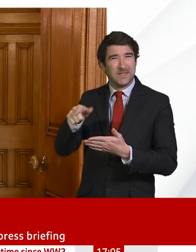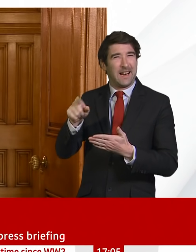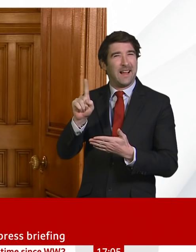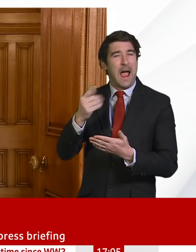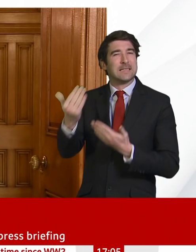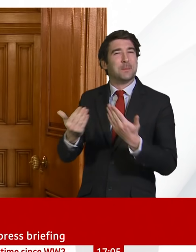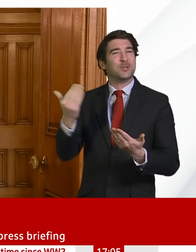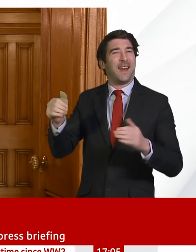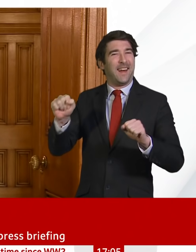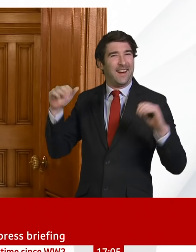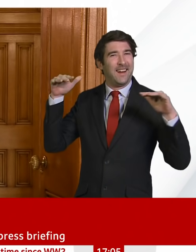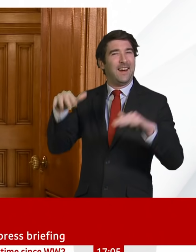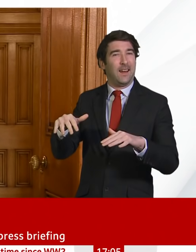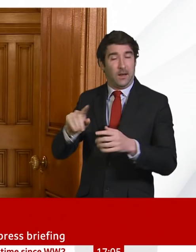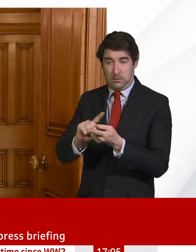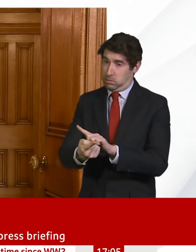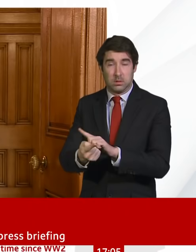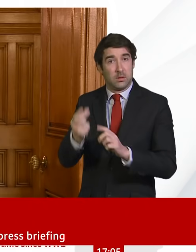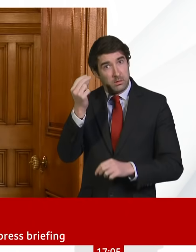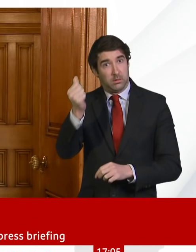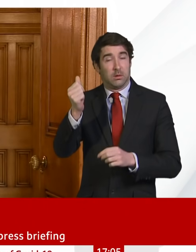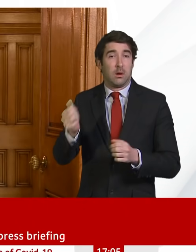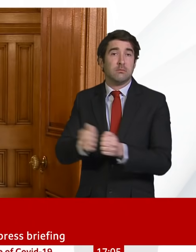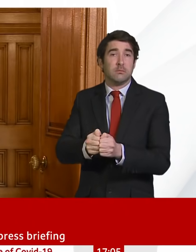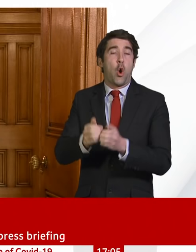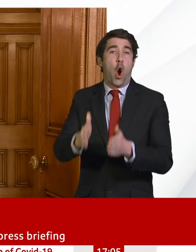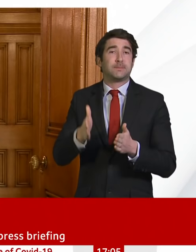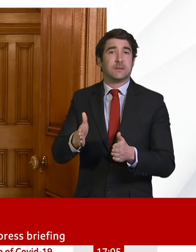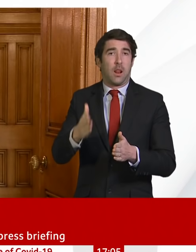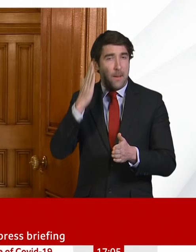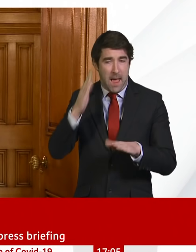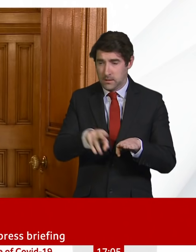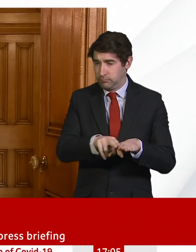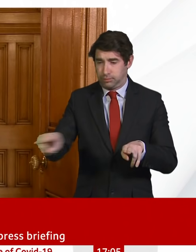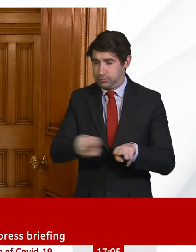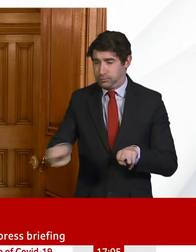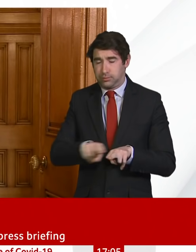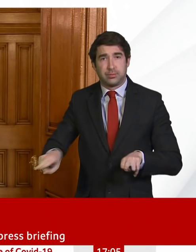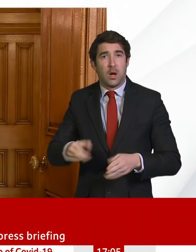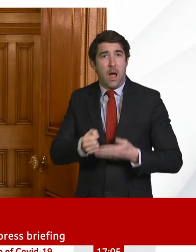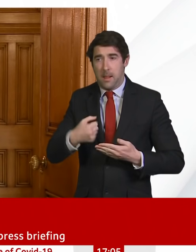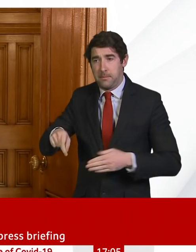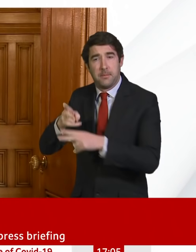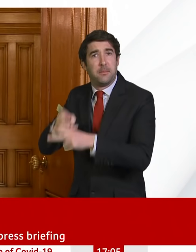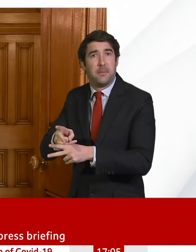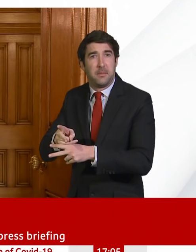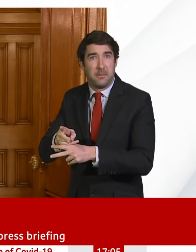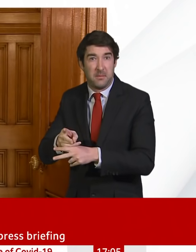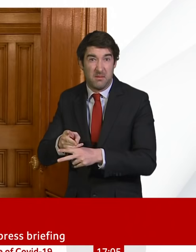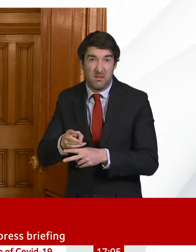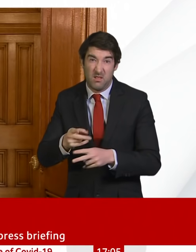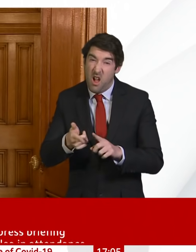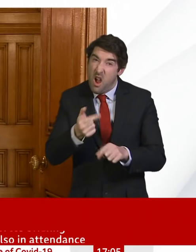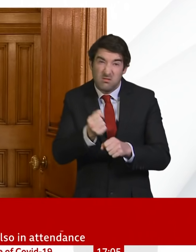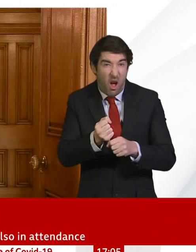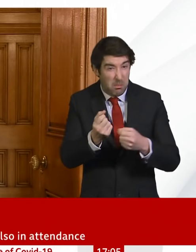4,000 patients. These are just a few of the examples of businesses from across our great nation supporting life-saving